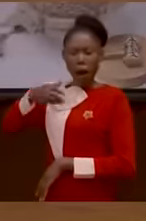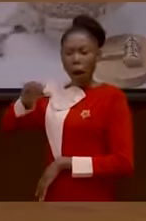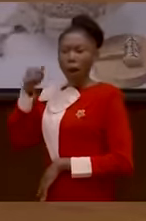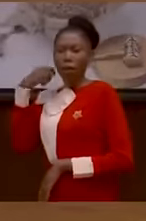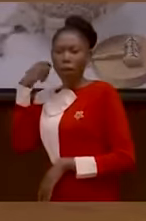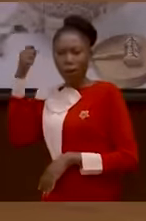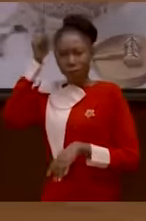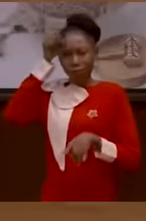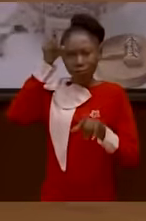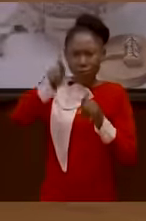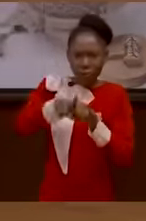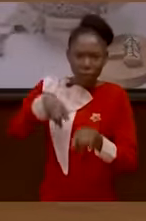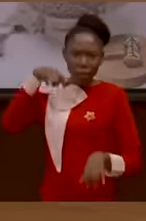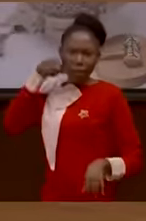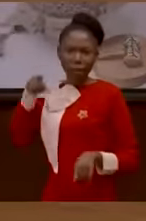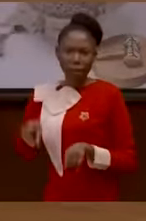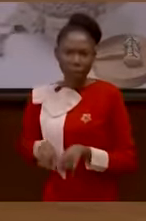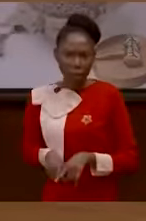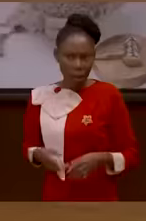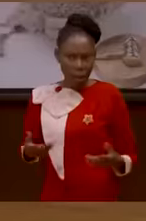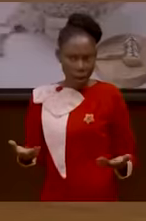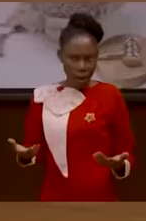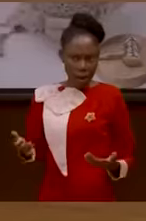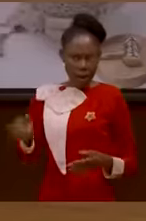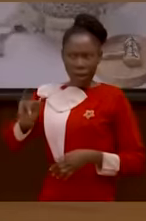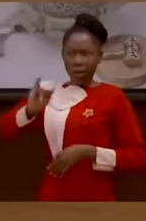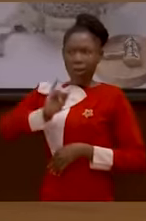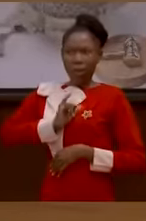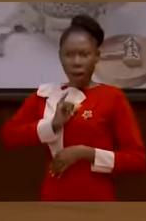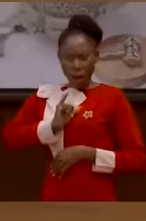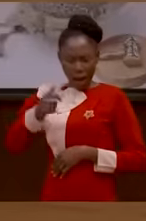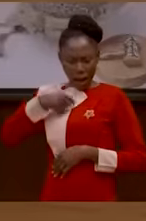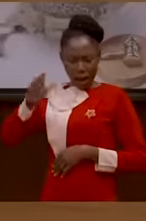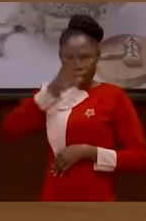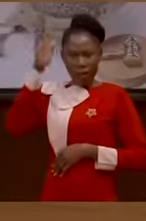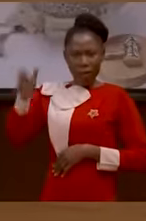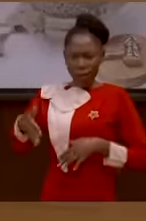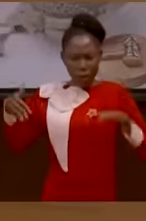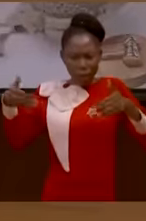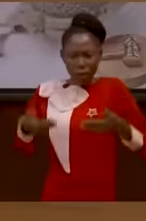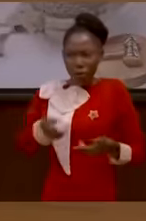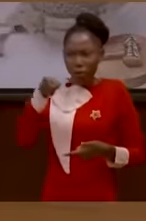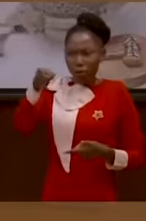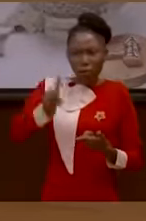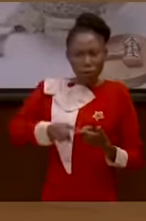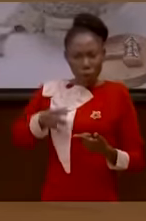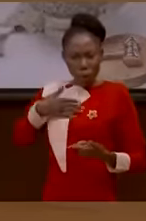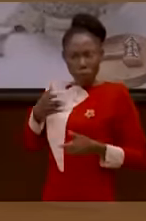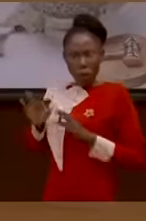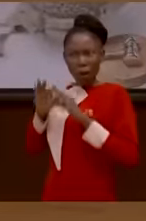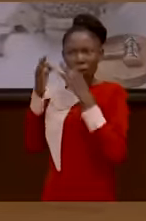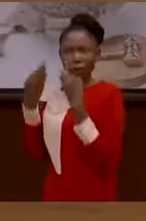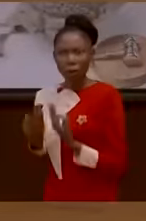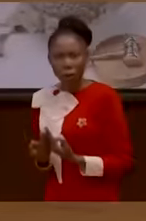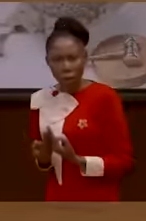I've never for once introduced her to, that this is my girlfriend or this is my fiancé or we are dating. So, I've